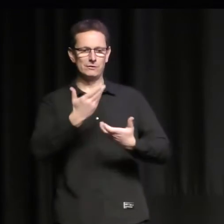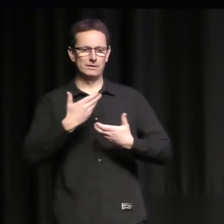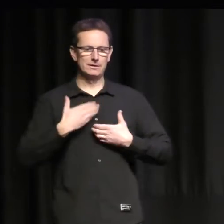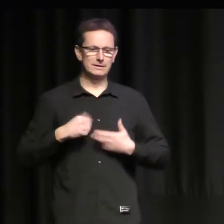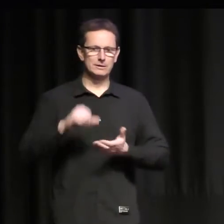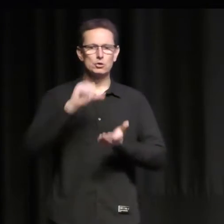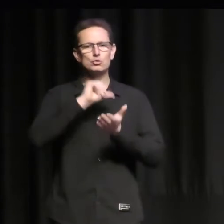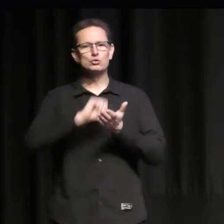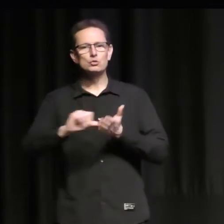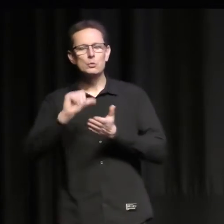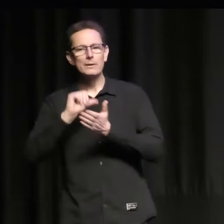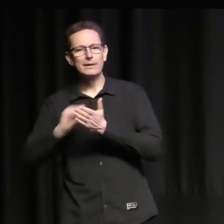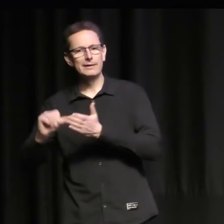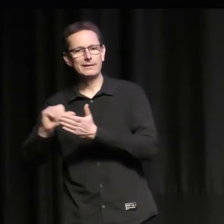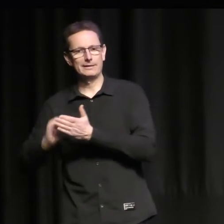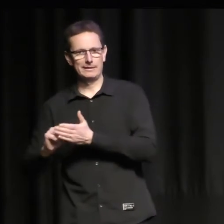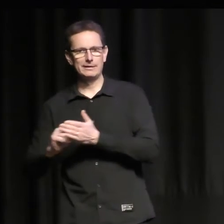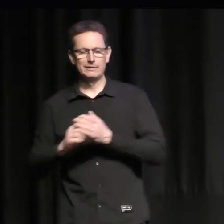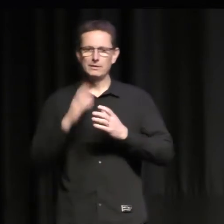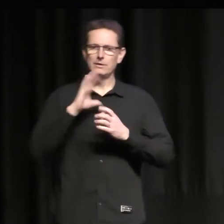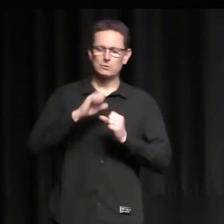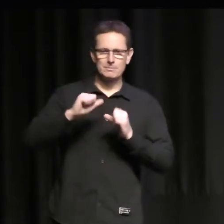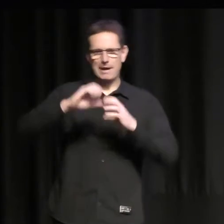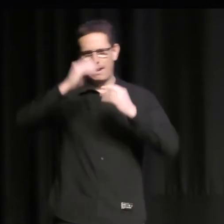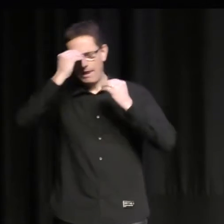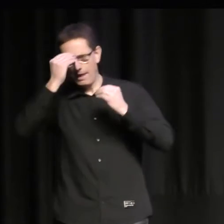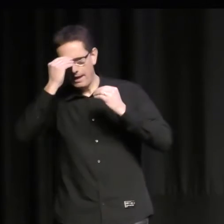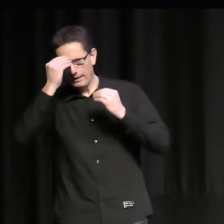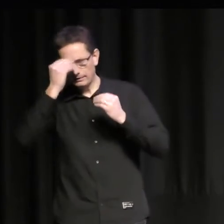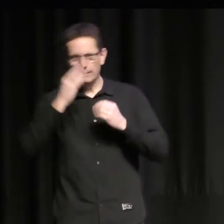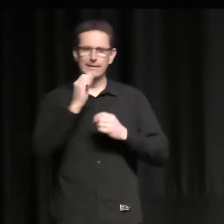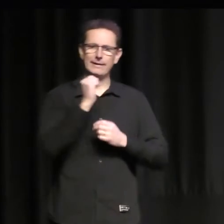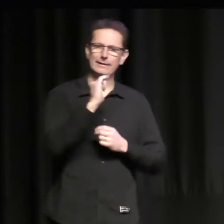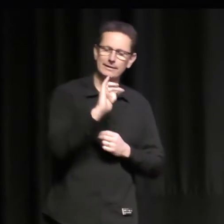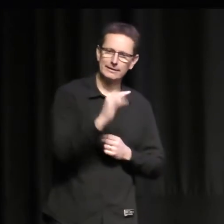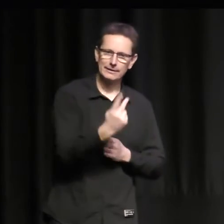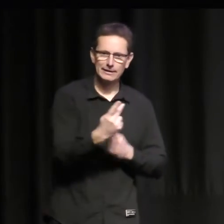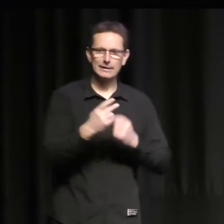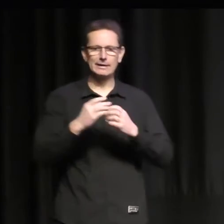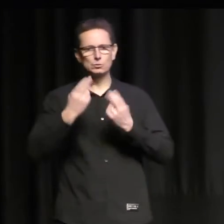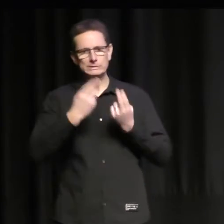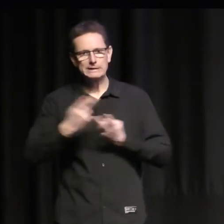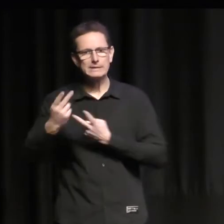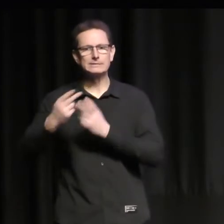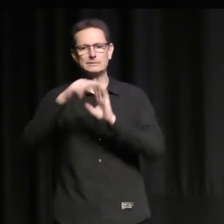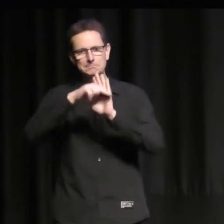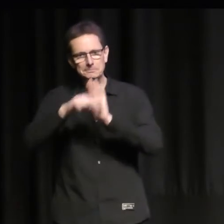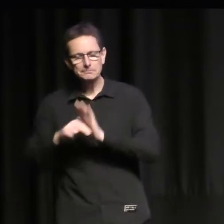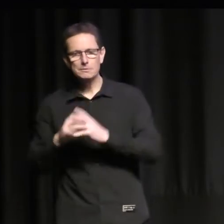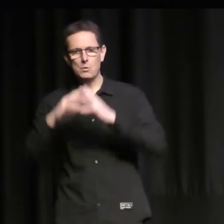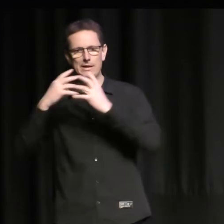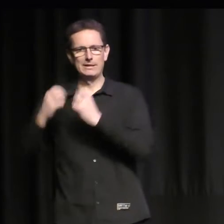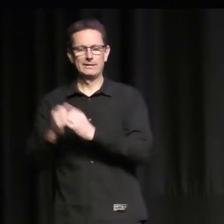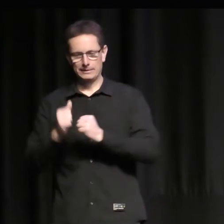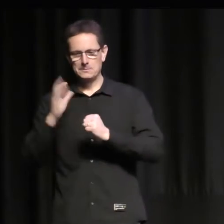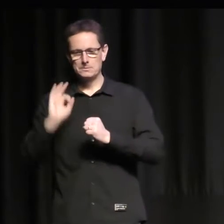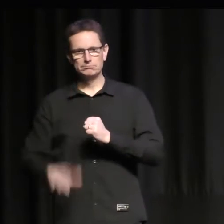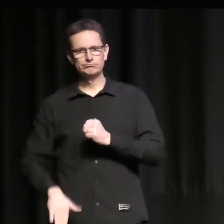you learned the ethics and crafts and standards, and as you went up through your life. They've been stripped.